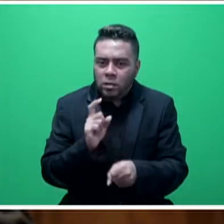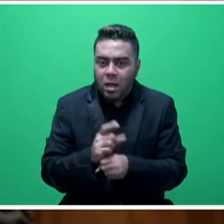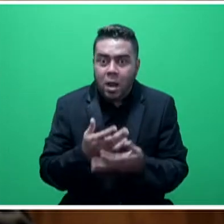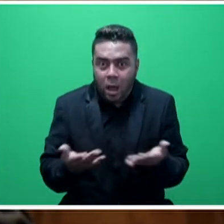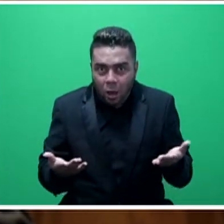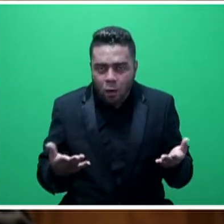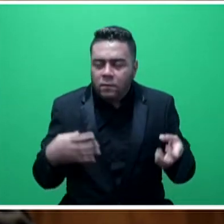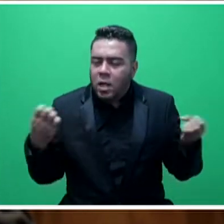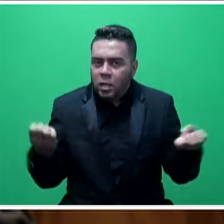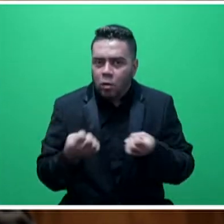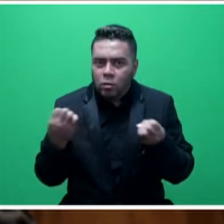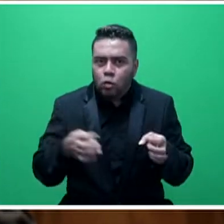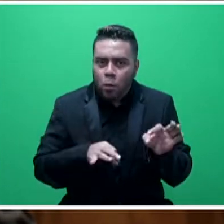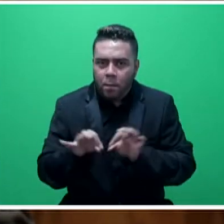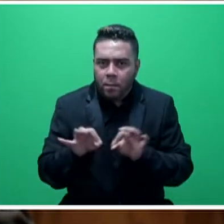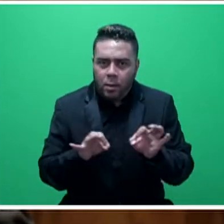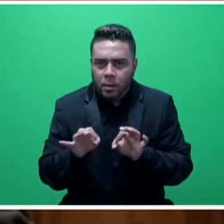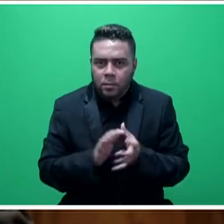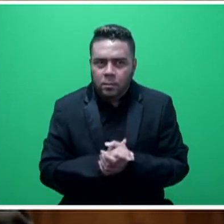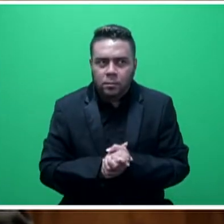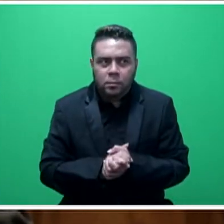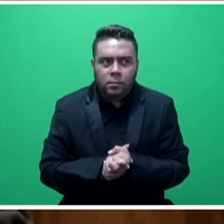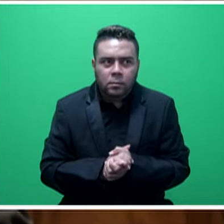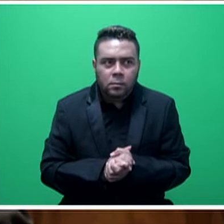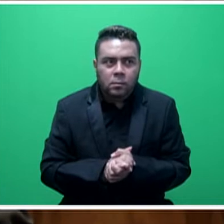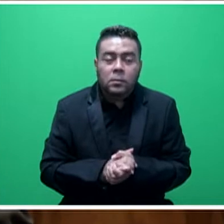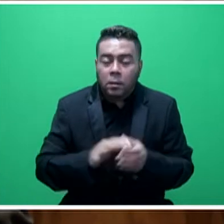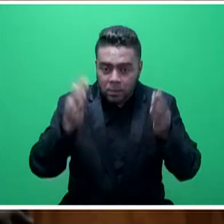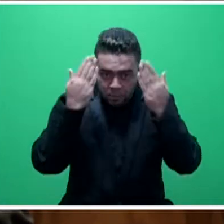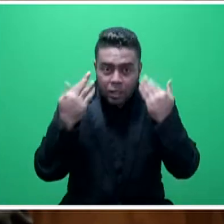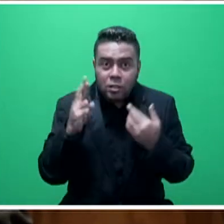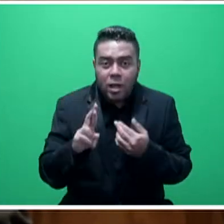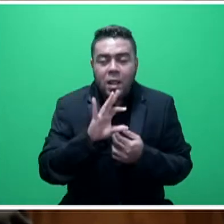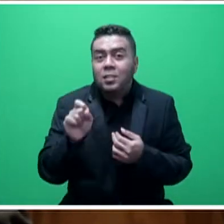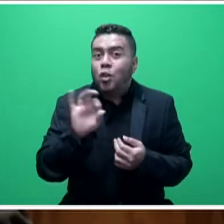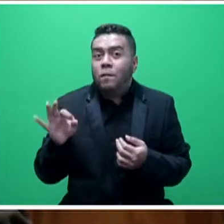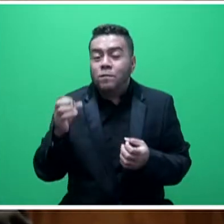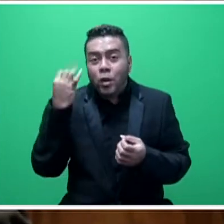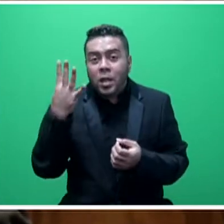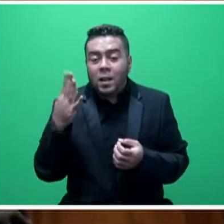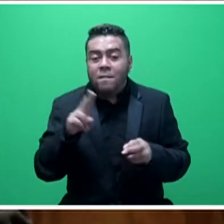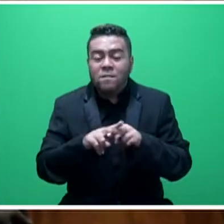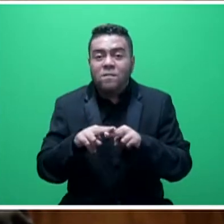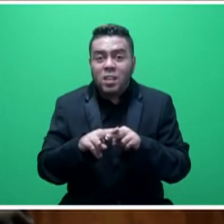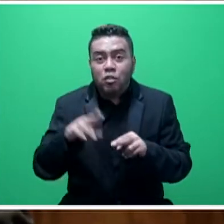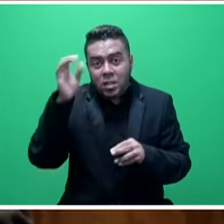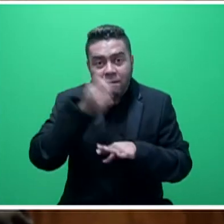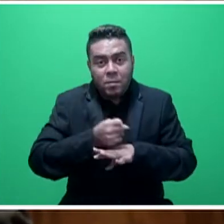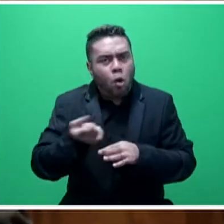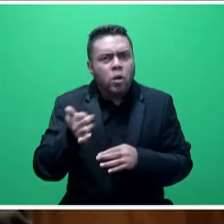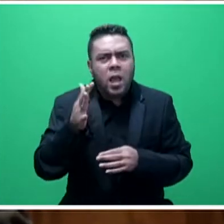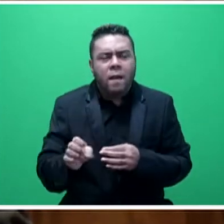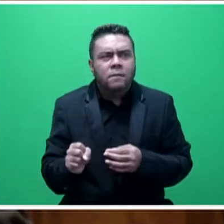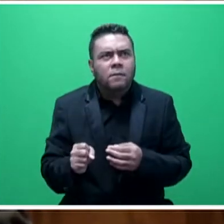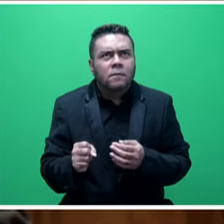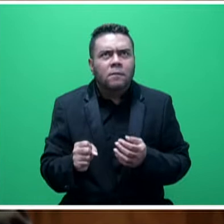been encouraged to plan and are already starting. Mr. Speaker, so let us not forget that the Fijian government already has programs like the YES